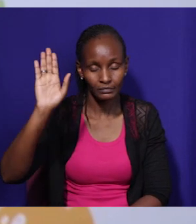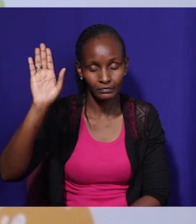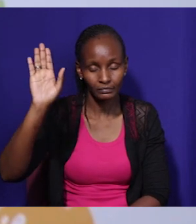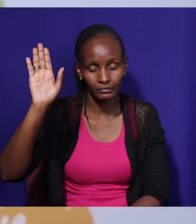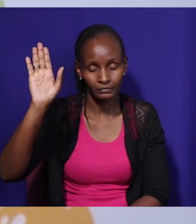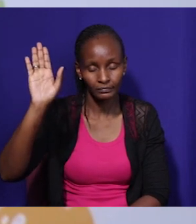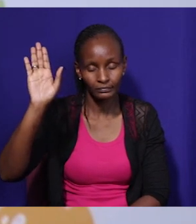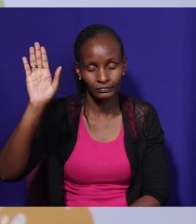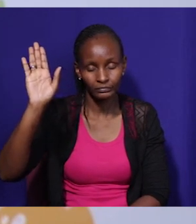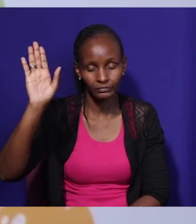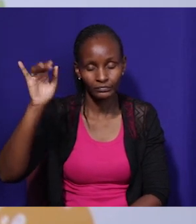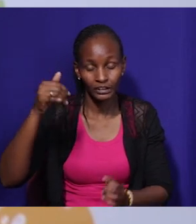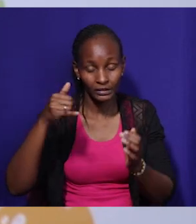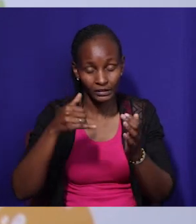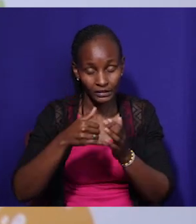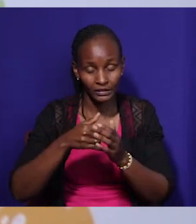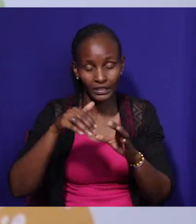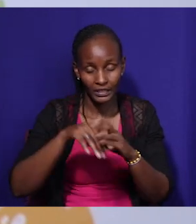And it is in your name